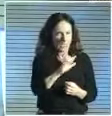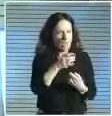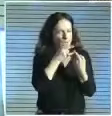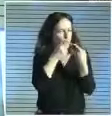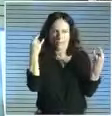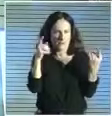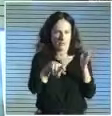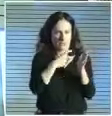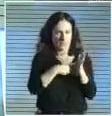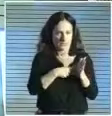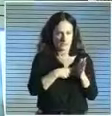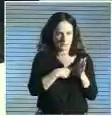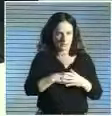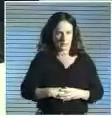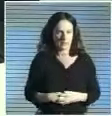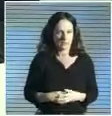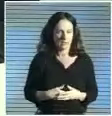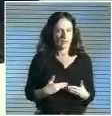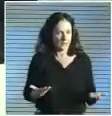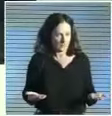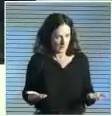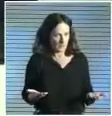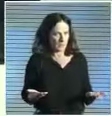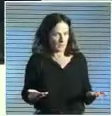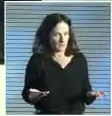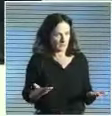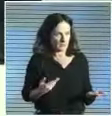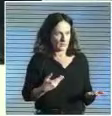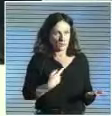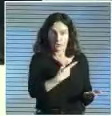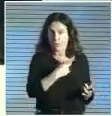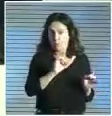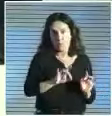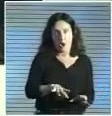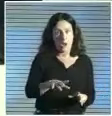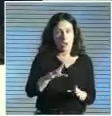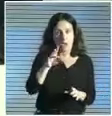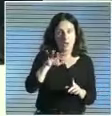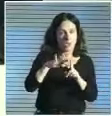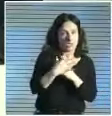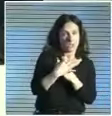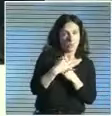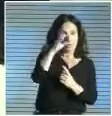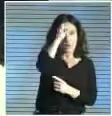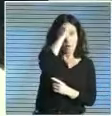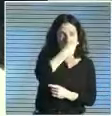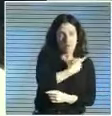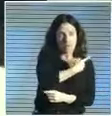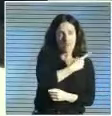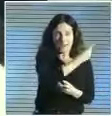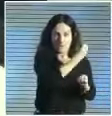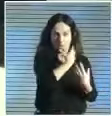In terms of how we see the situation, and he told me something that I am repeating. Sorry,